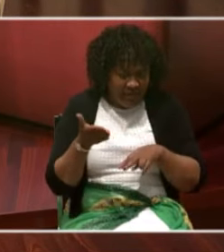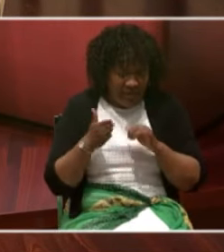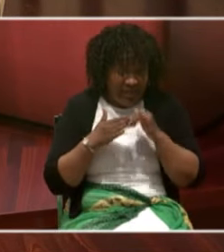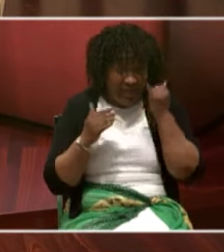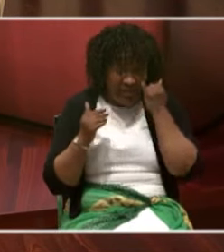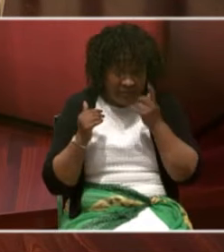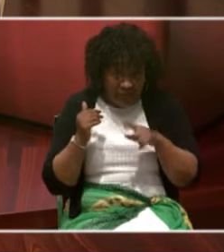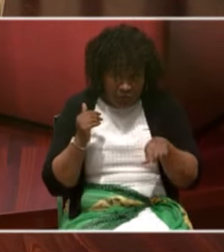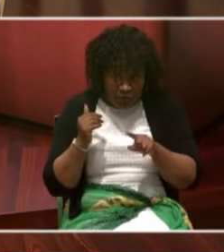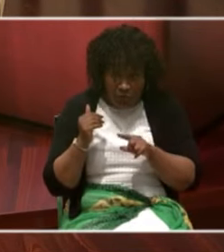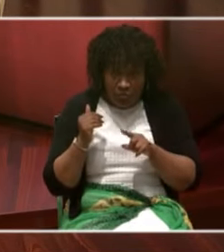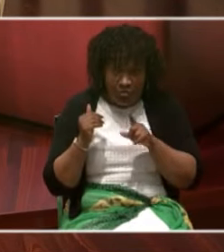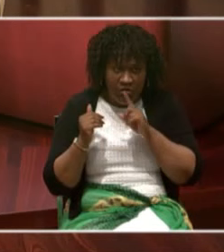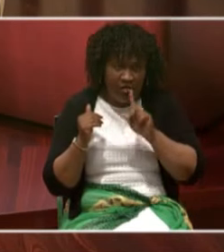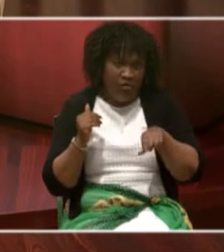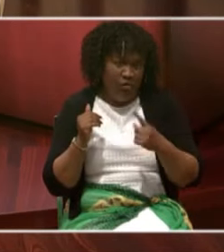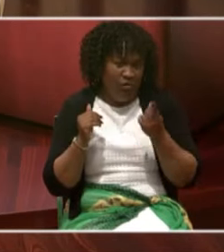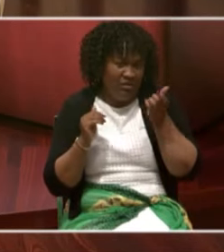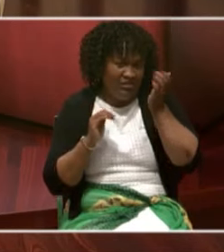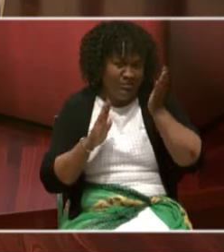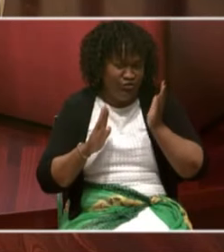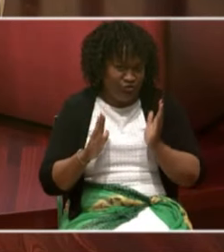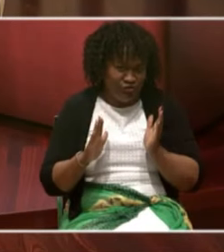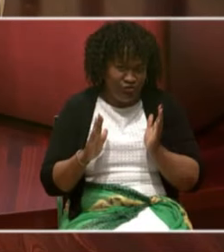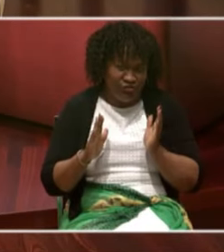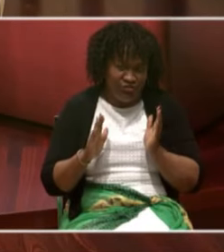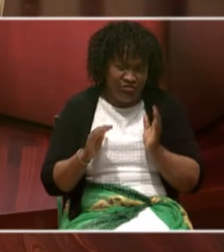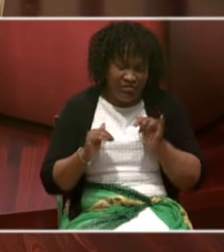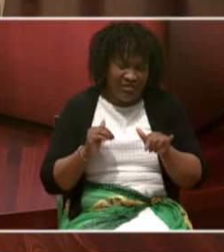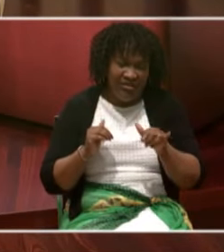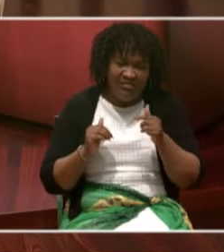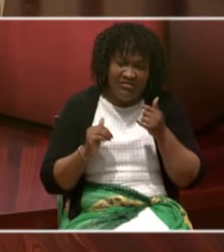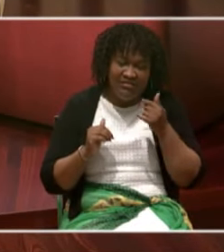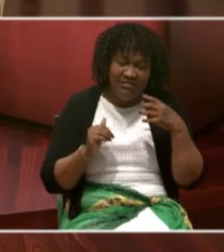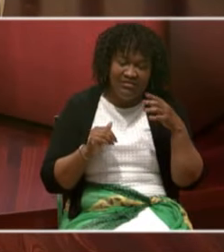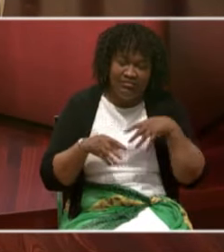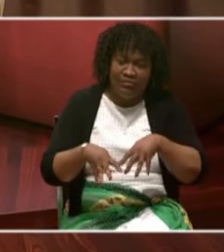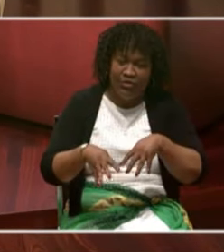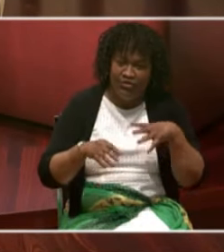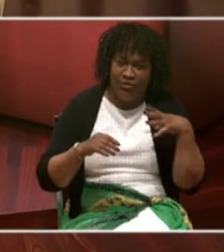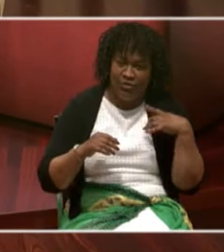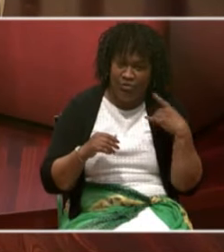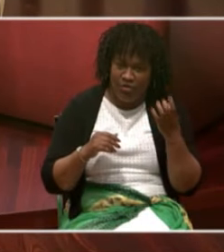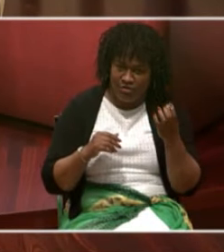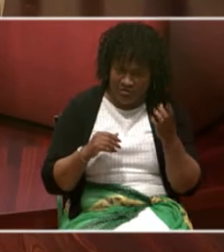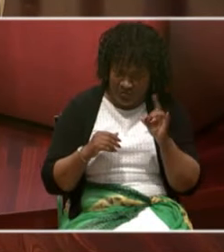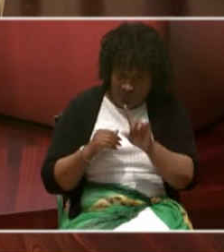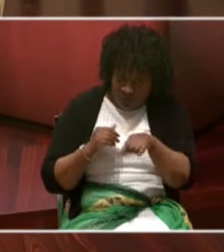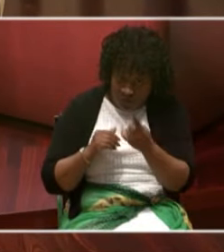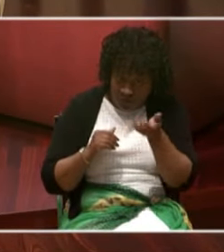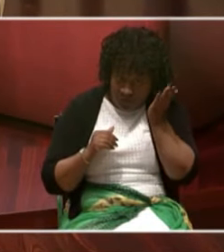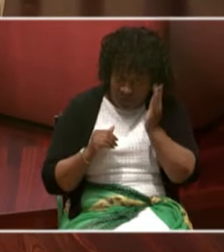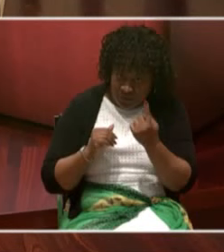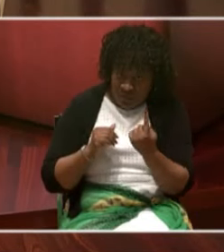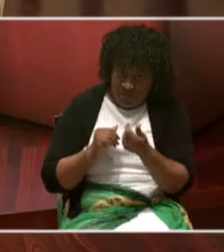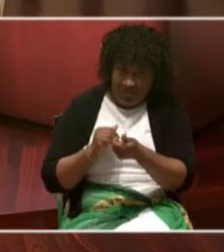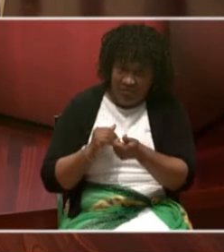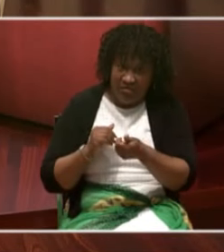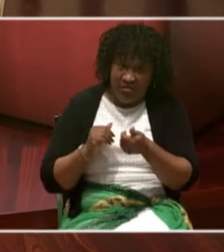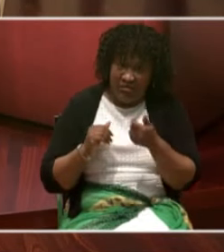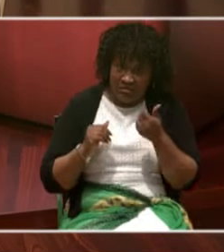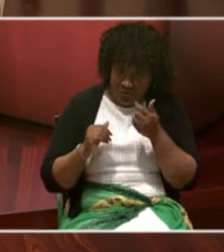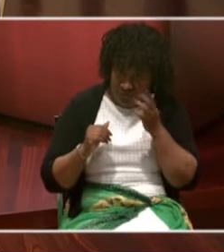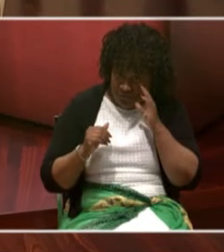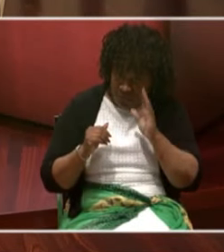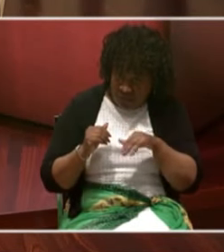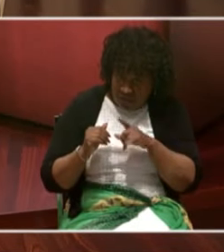August 28, 1963, the 10 of us, the 6 plus the 4, came up on Capitol Hill. We met with the